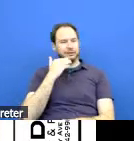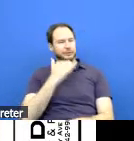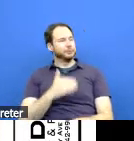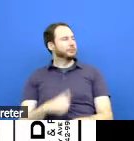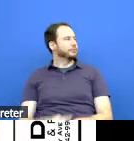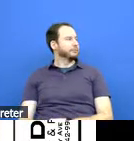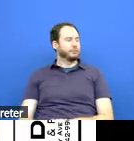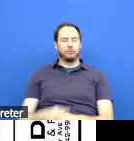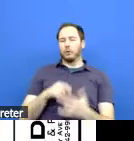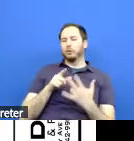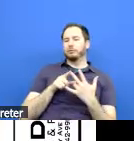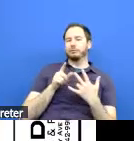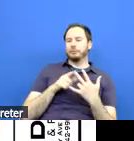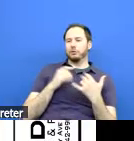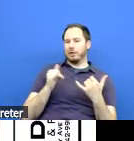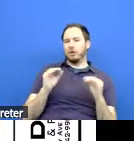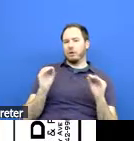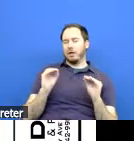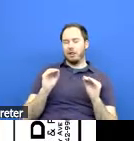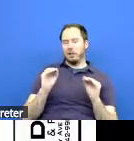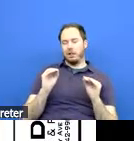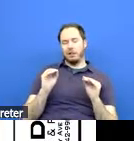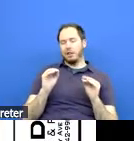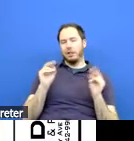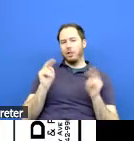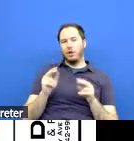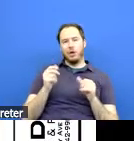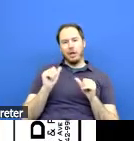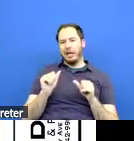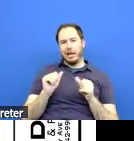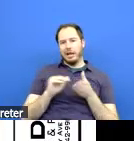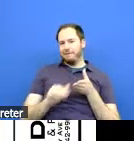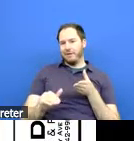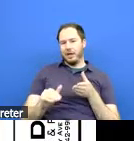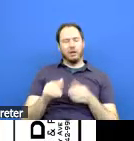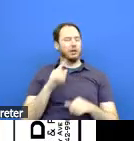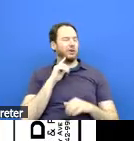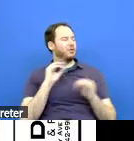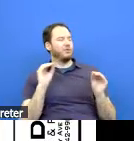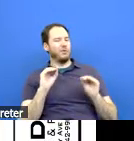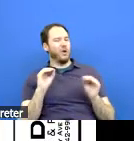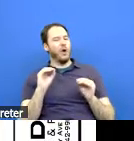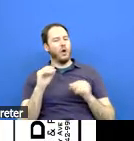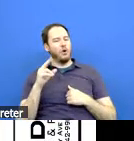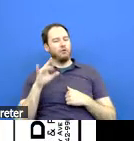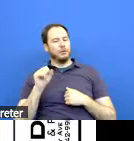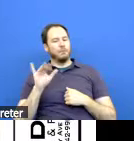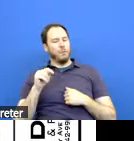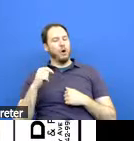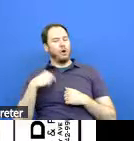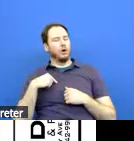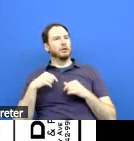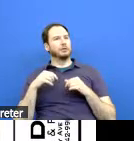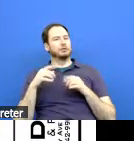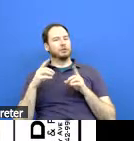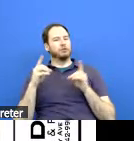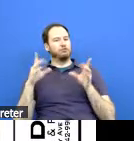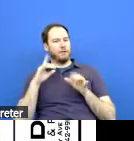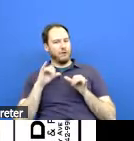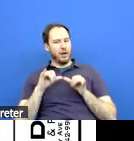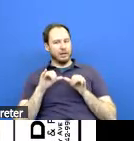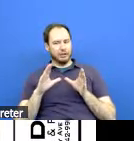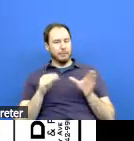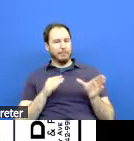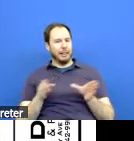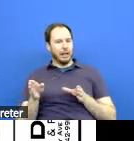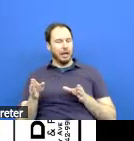To my knowledge, there's nothing right now. They're not looking at any variances, are they? No, so basically, again, Chris Martin, Director of Engineering and